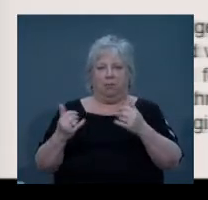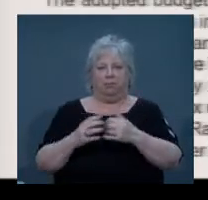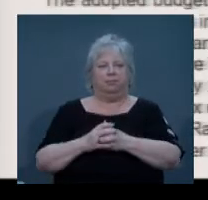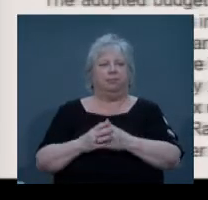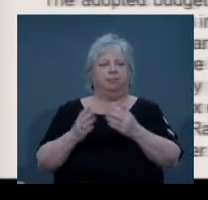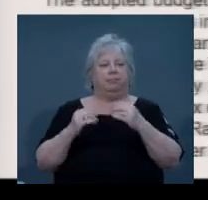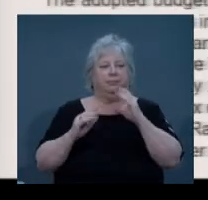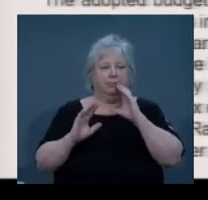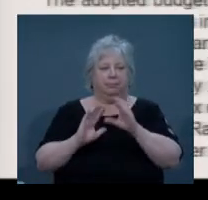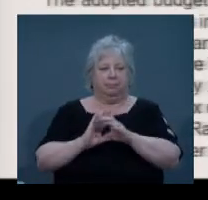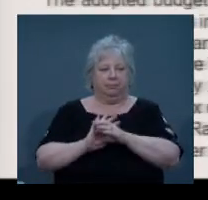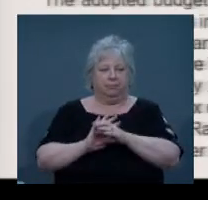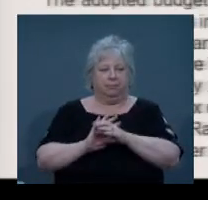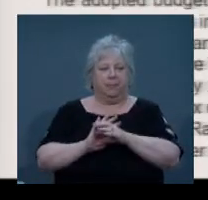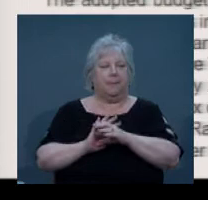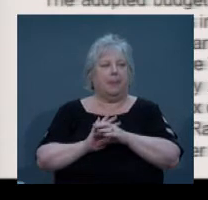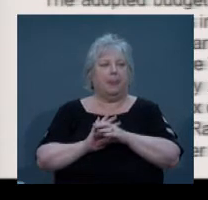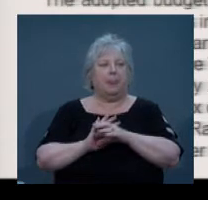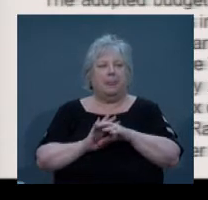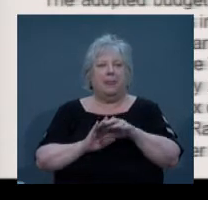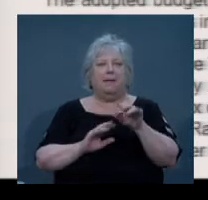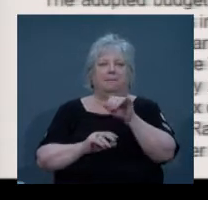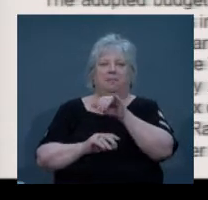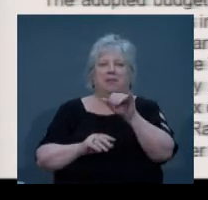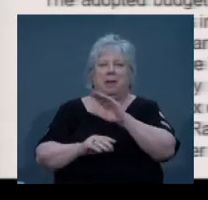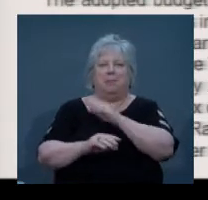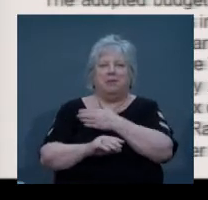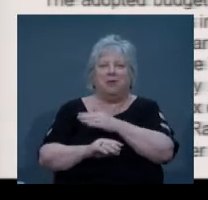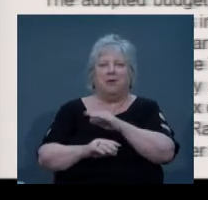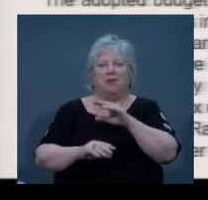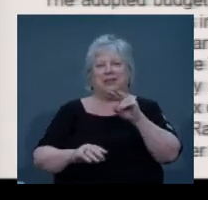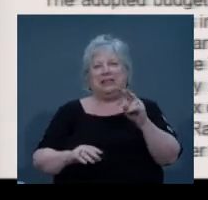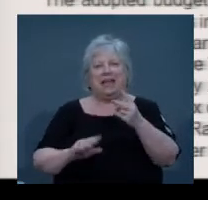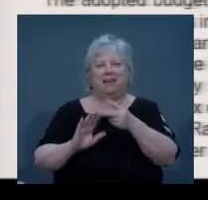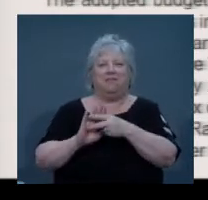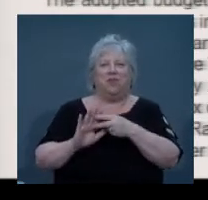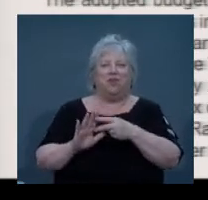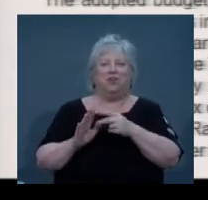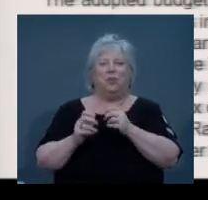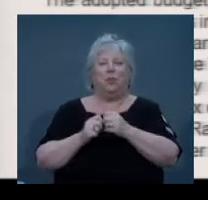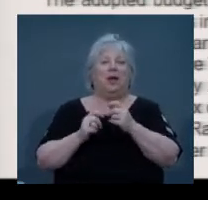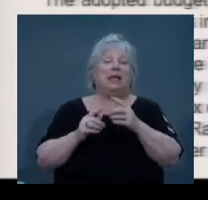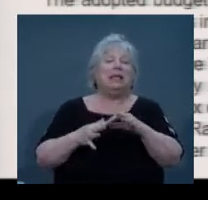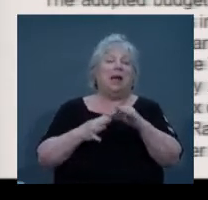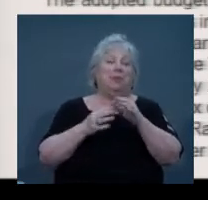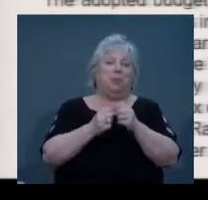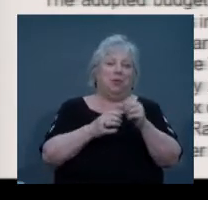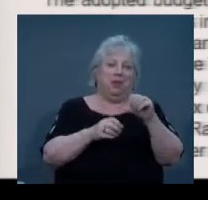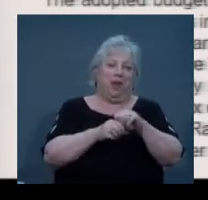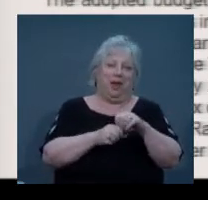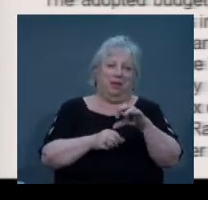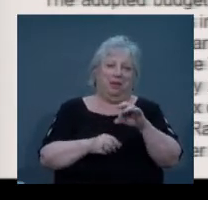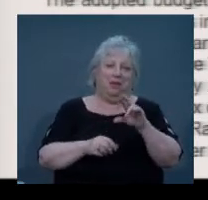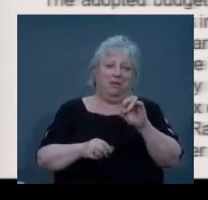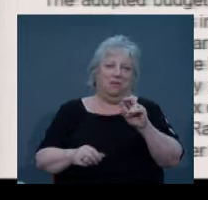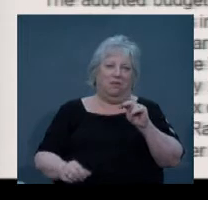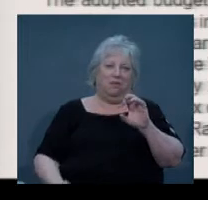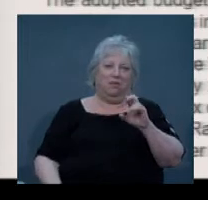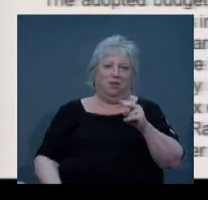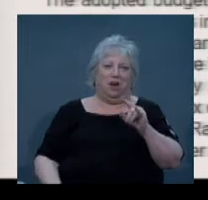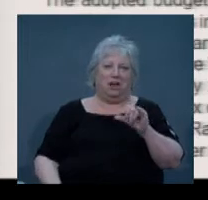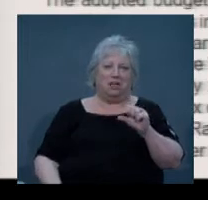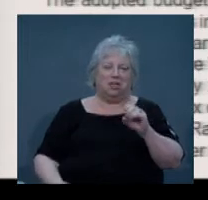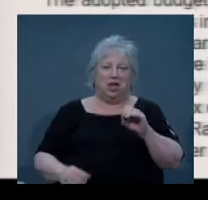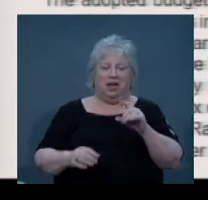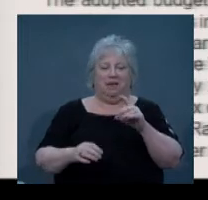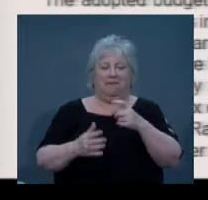next slide, kind of same song, second verse, except with gas franchise fees, the